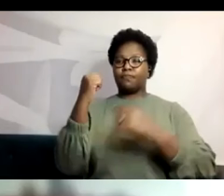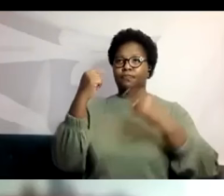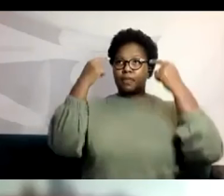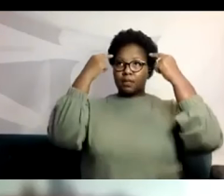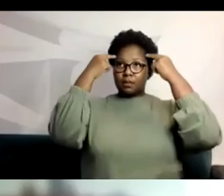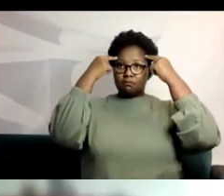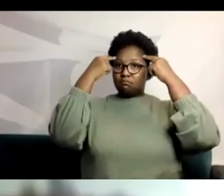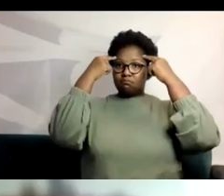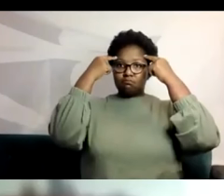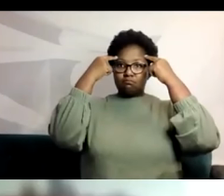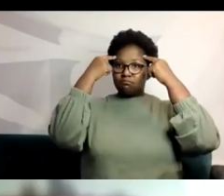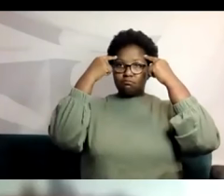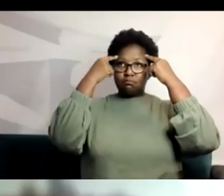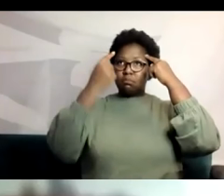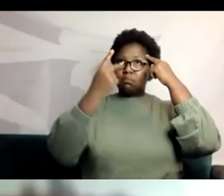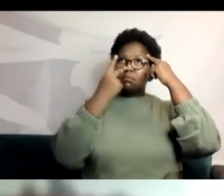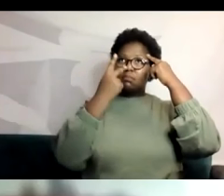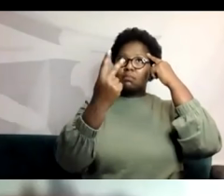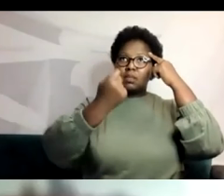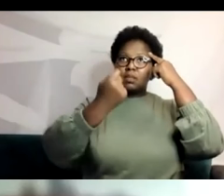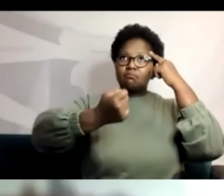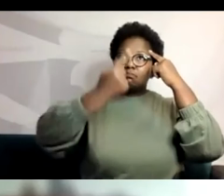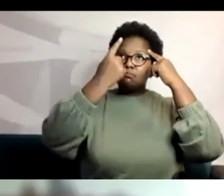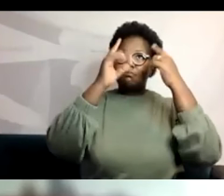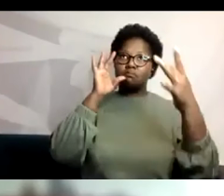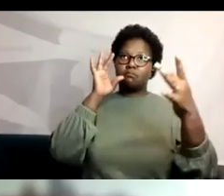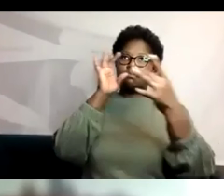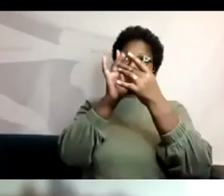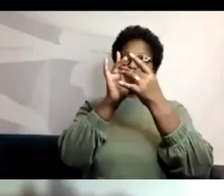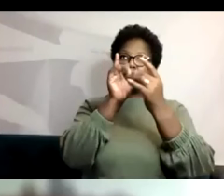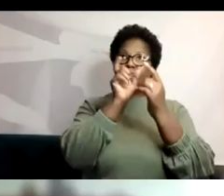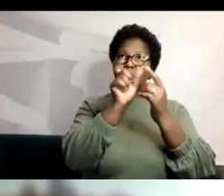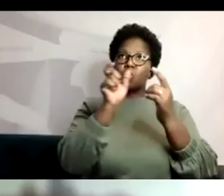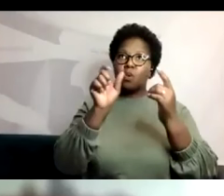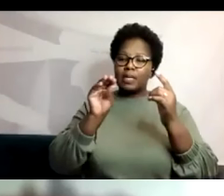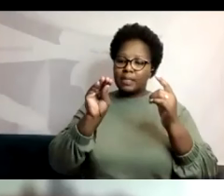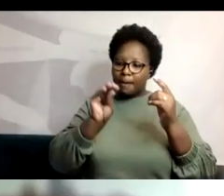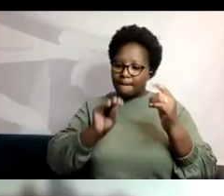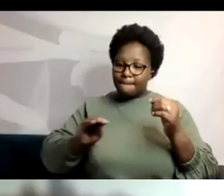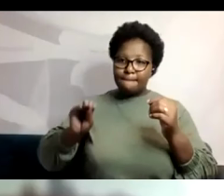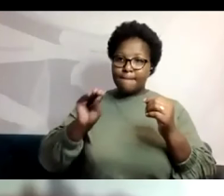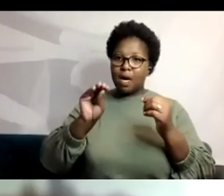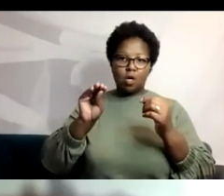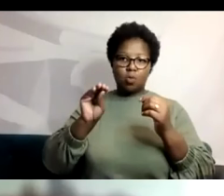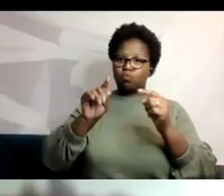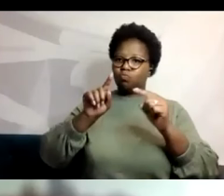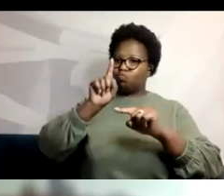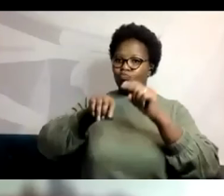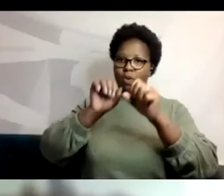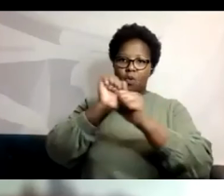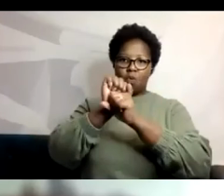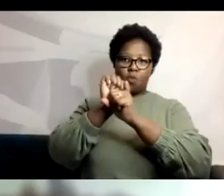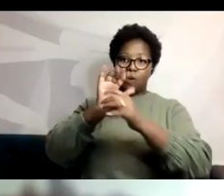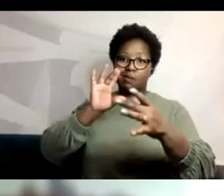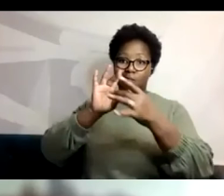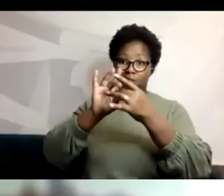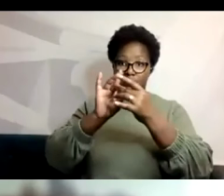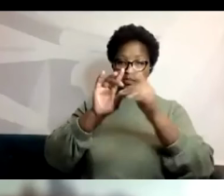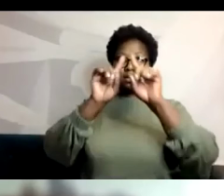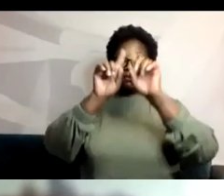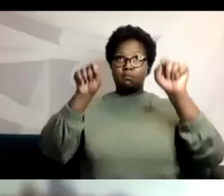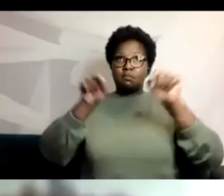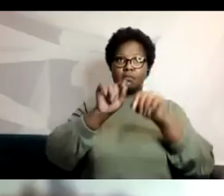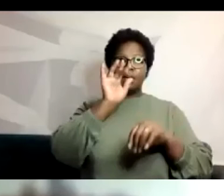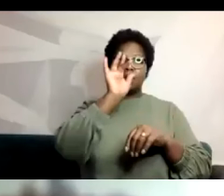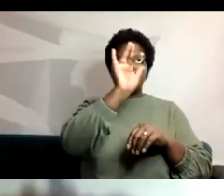doesn't recognize the connection of the mouse to screen, this touch screen actually works best